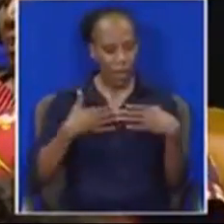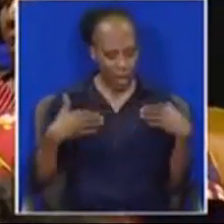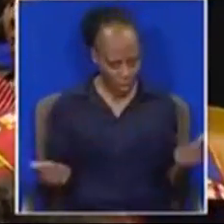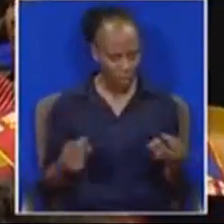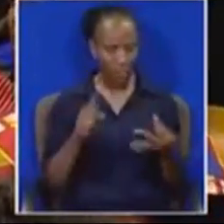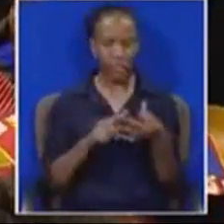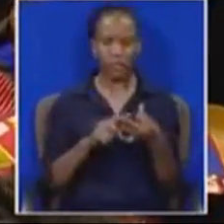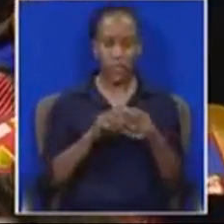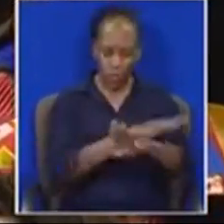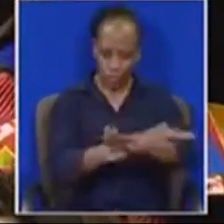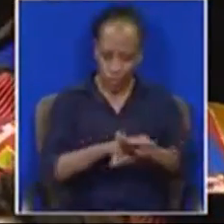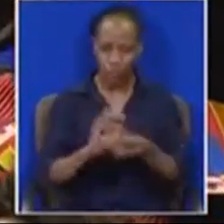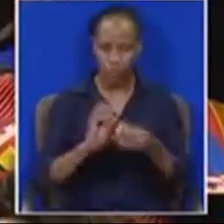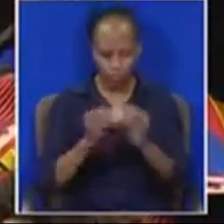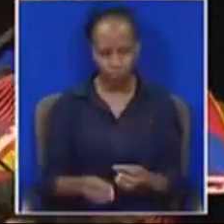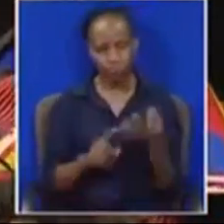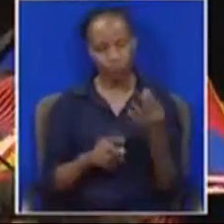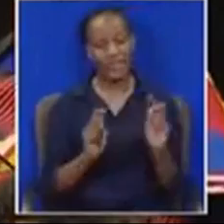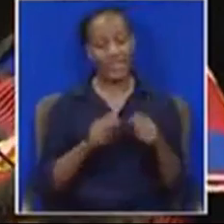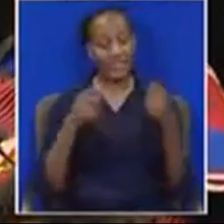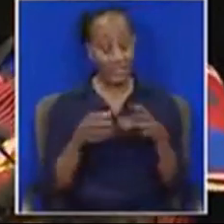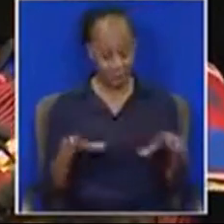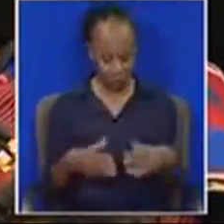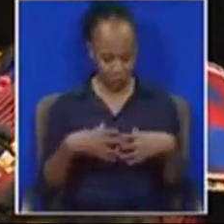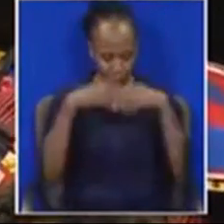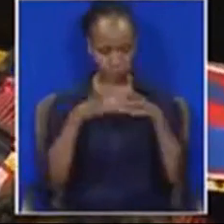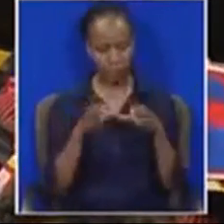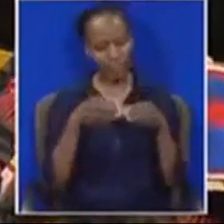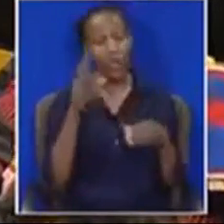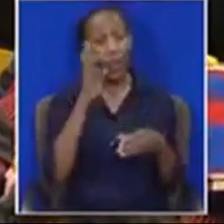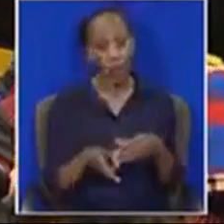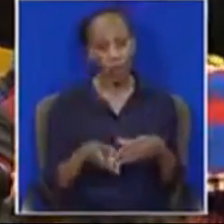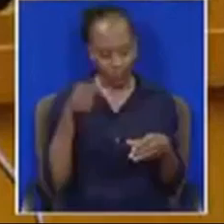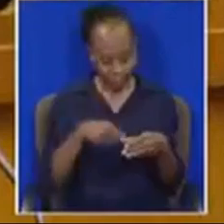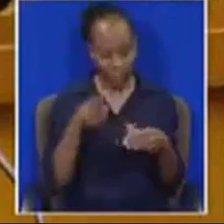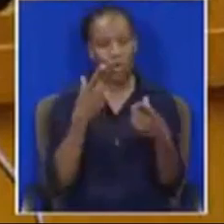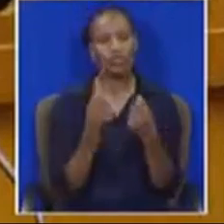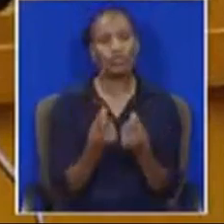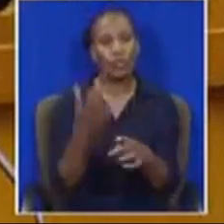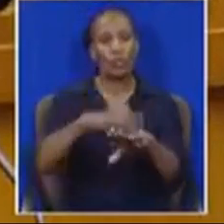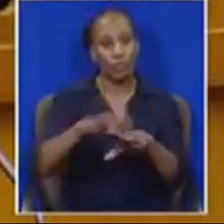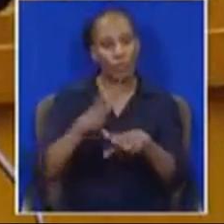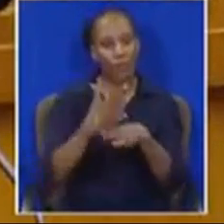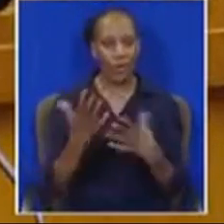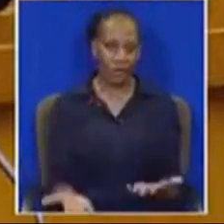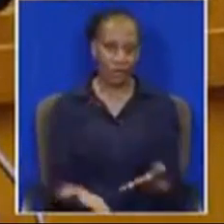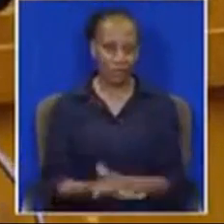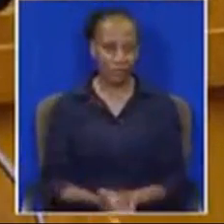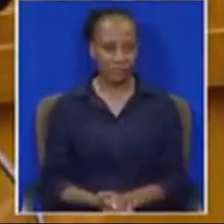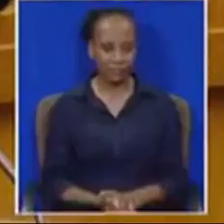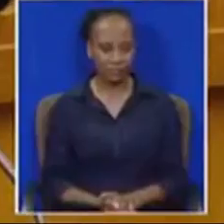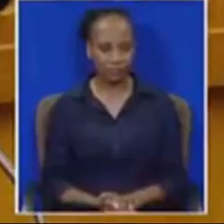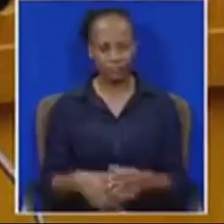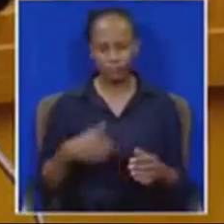road maintenance. That team will be set up and do most of the work. We have learned